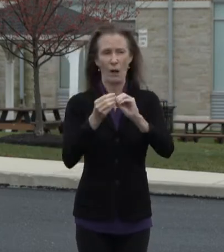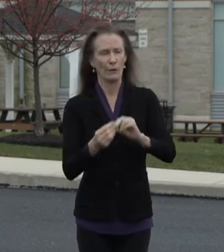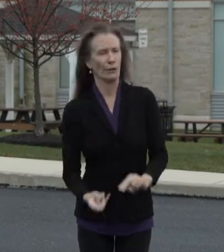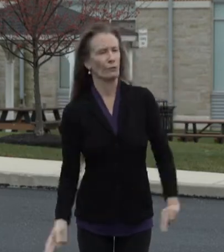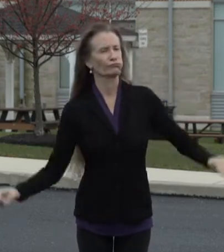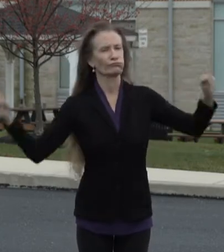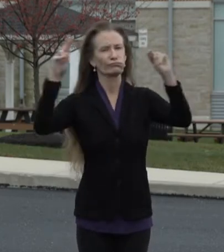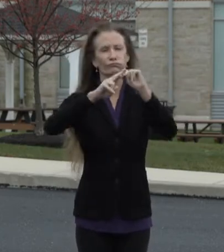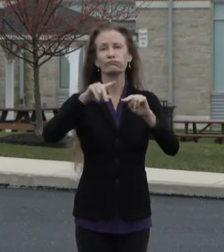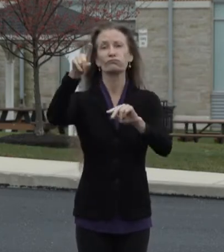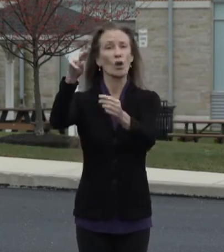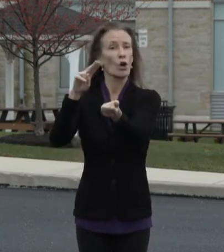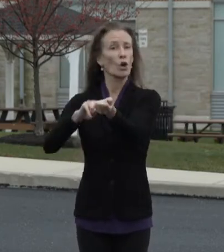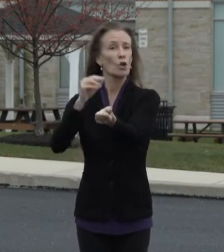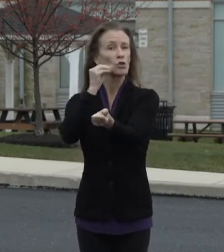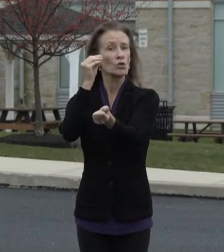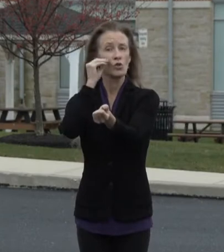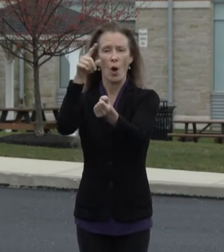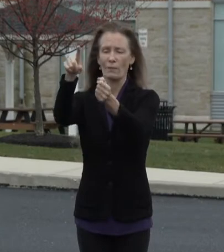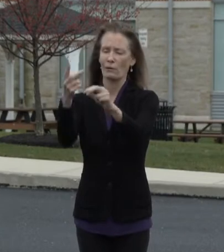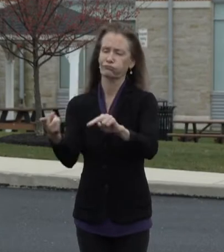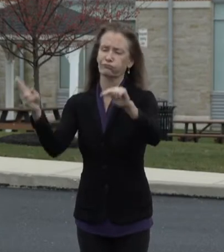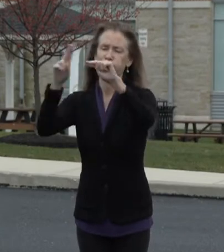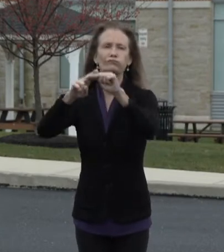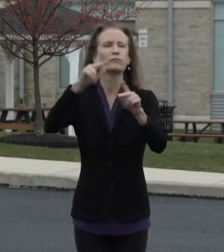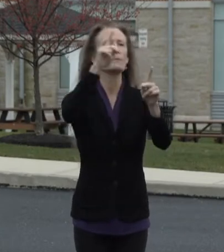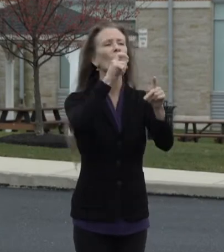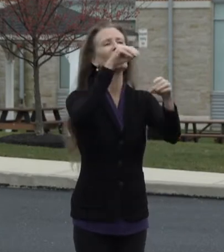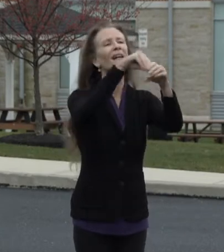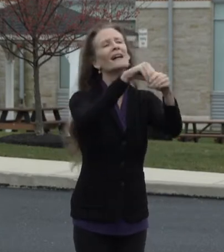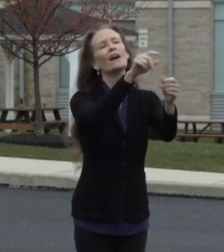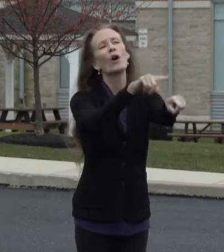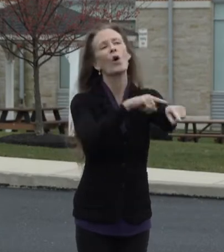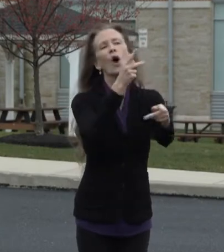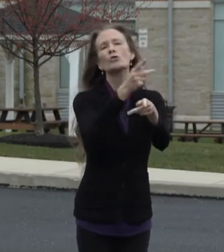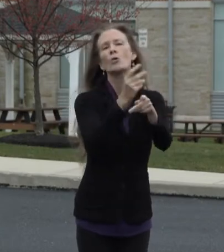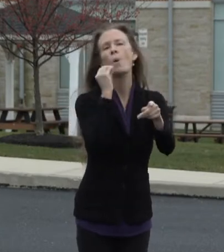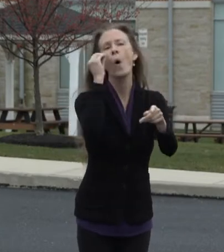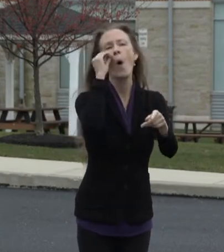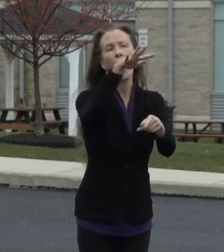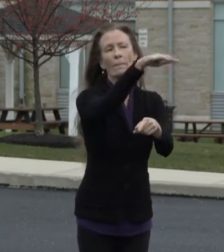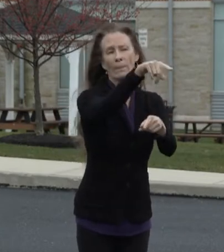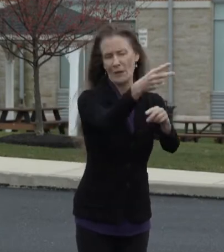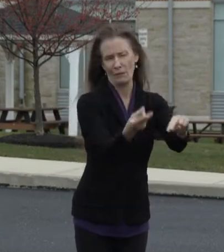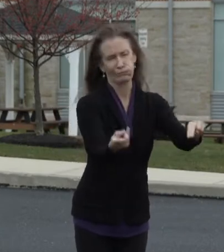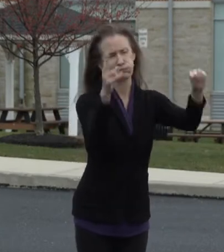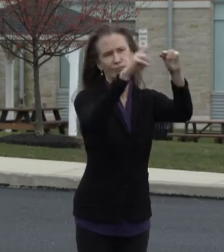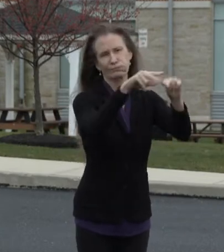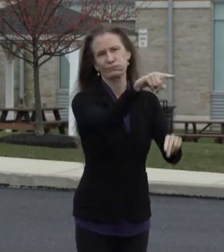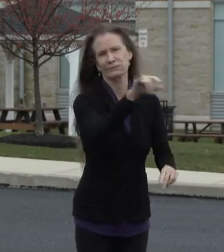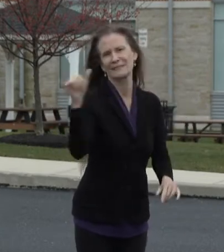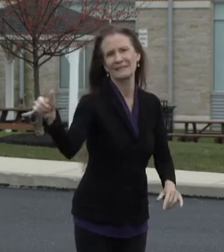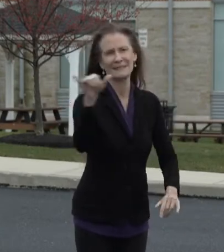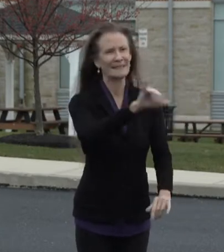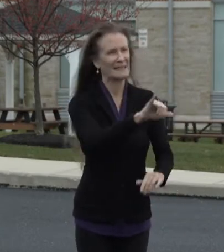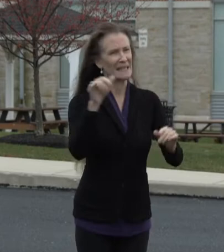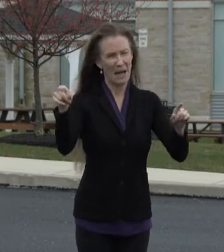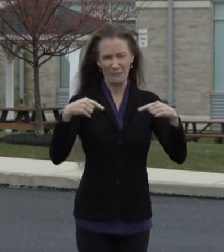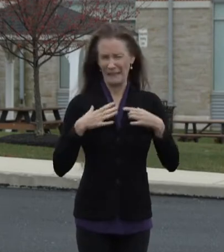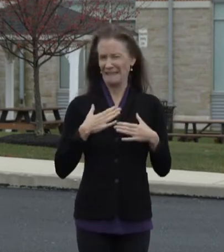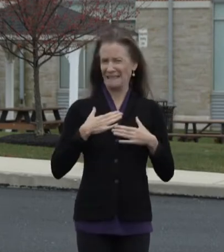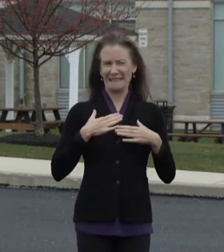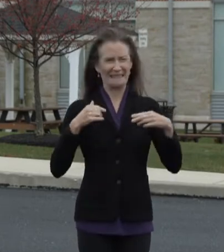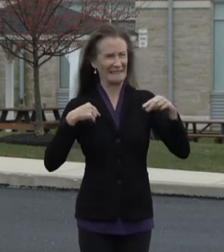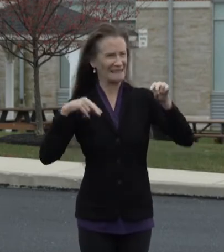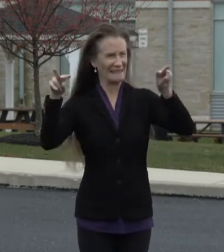long-term care facilities. In addition, a COVID-19 outbreak in a long-term care facility, it's